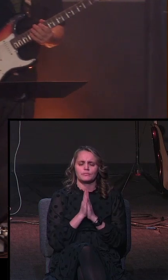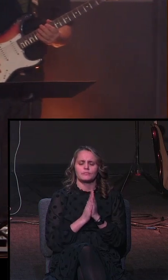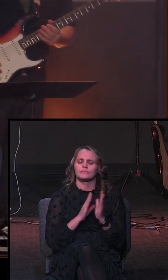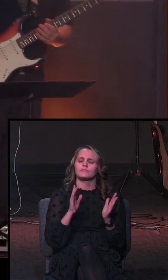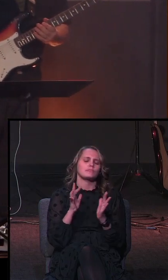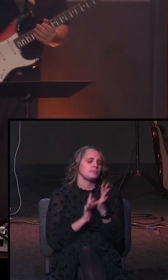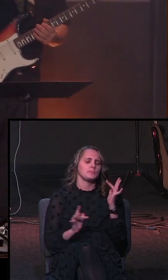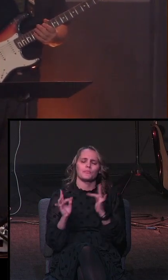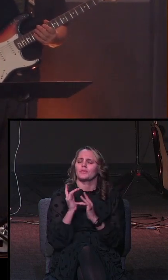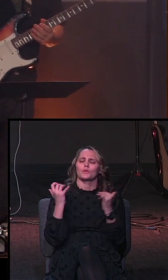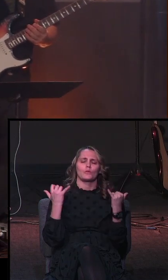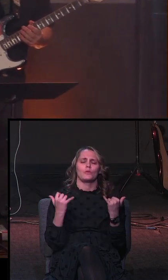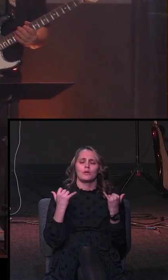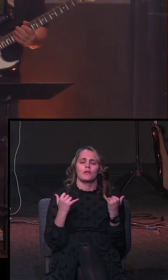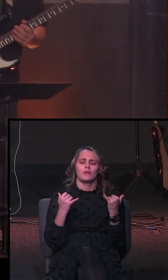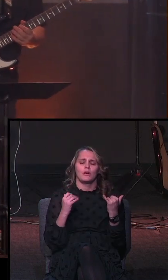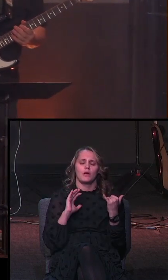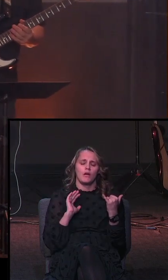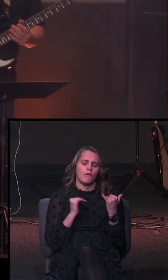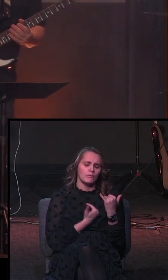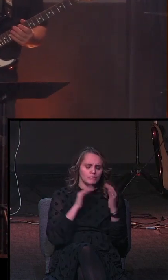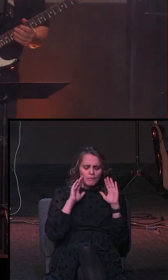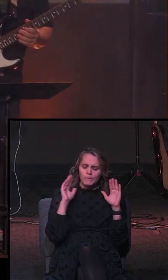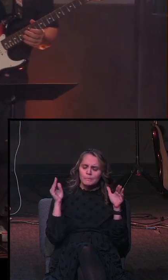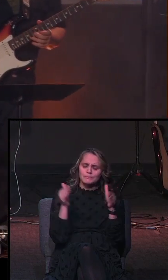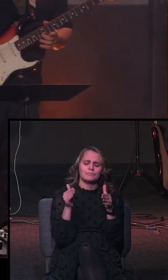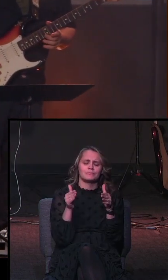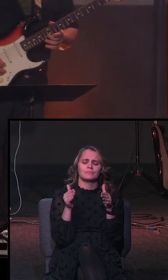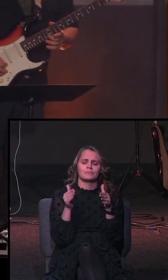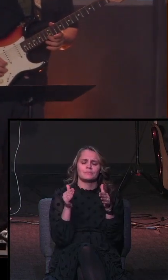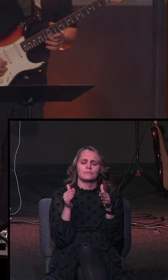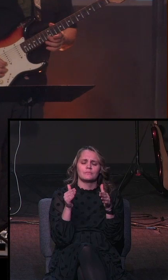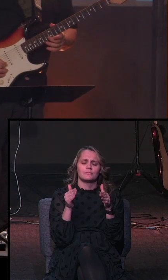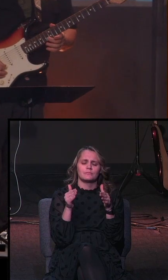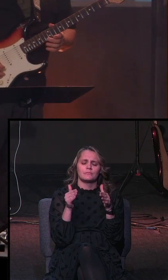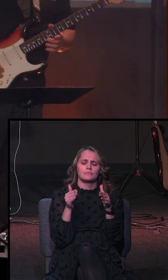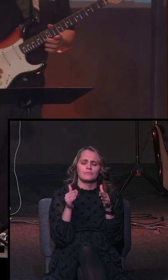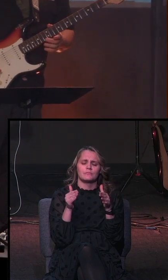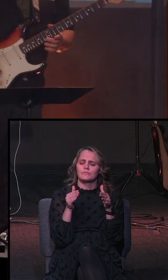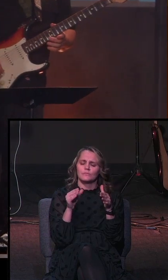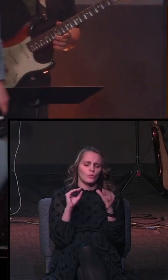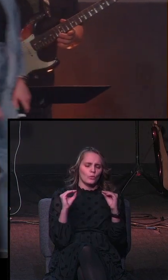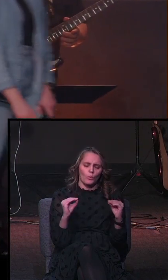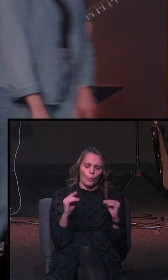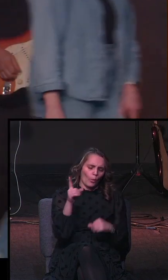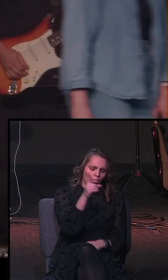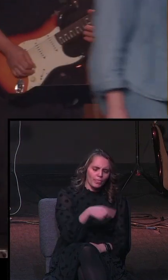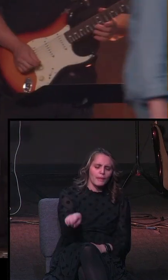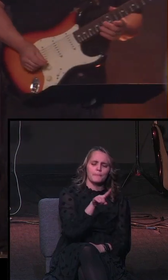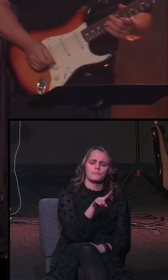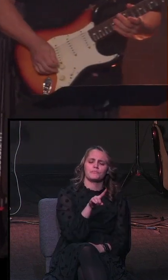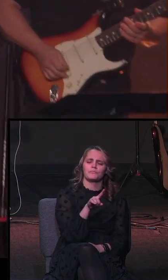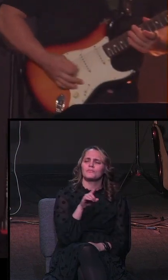So Jesus, right now we are taking our gaze off of them. And God, only you know